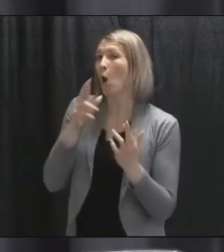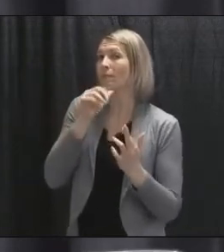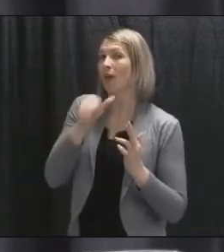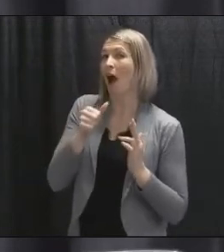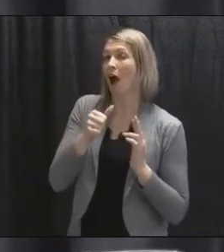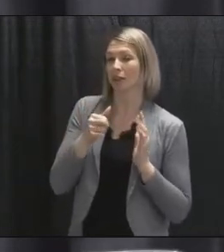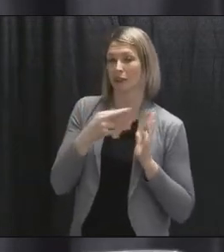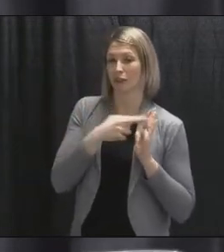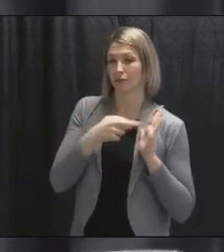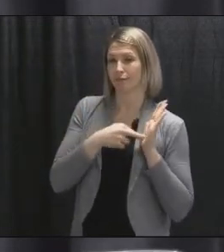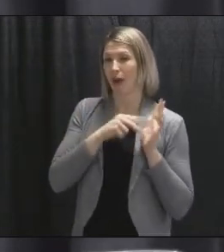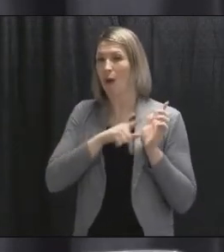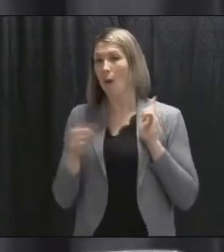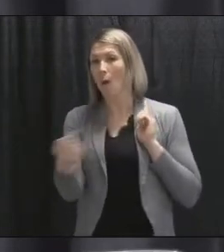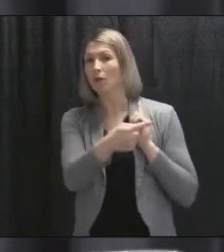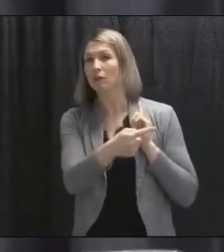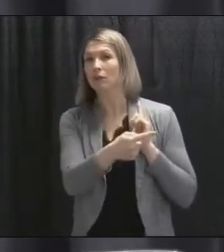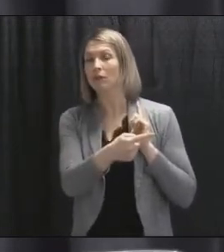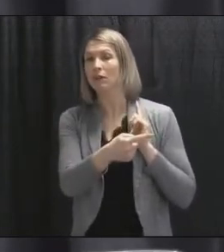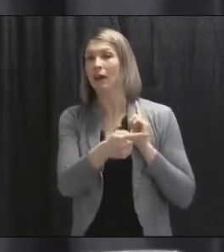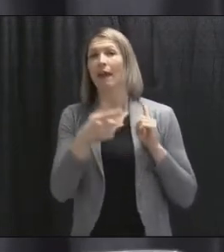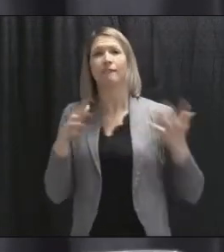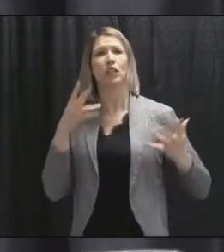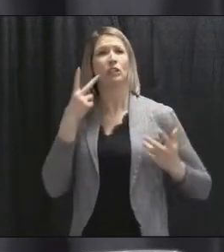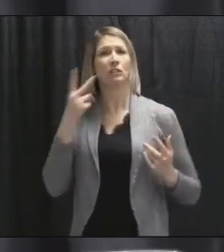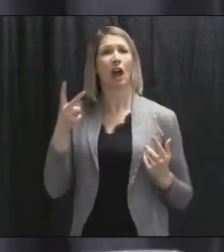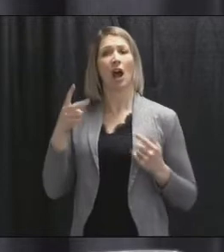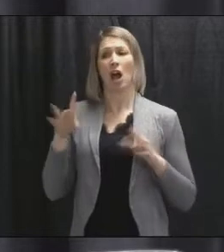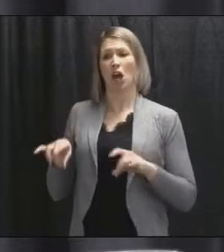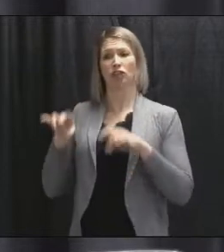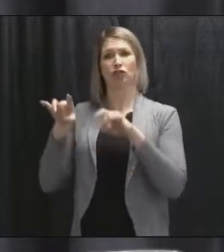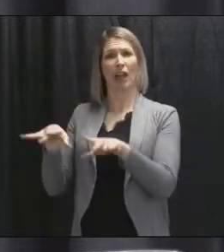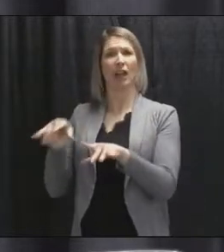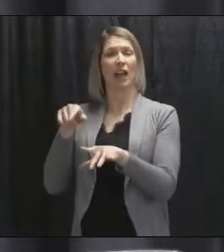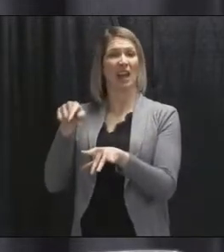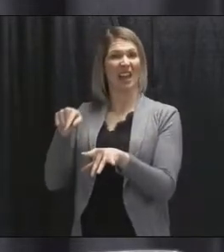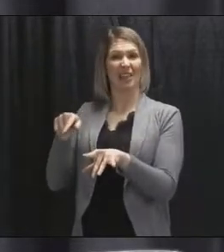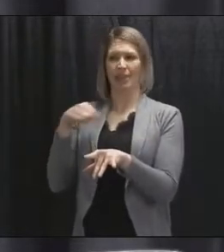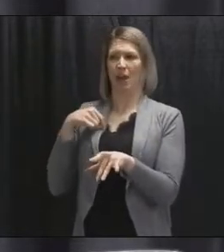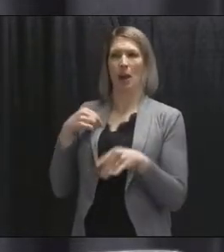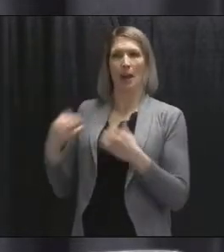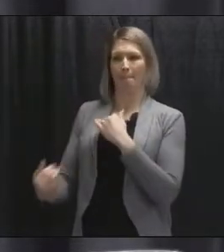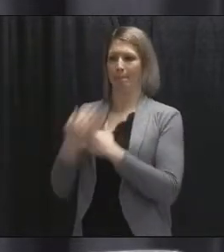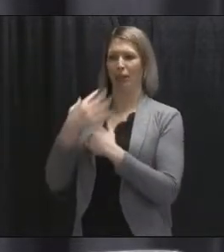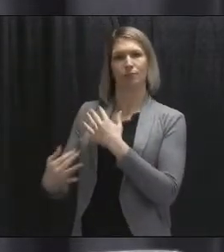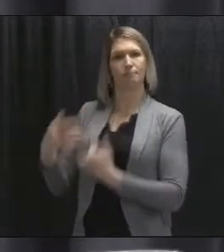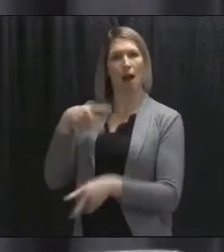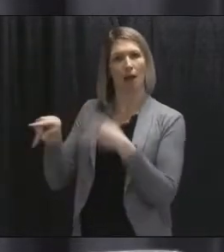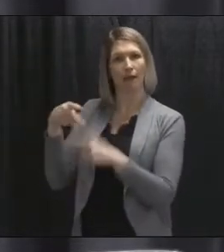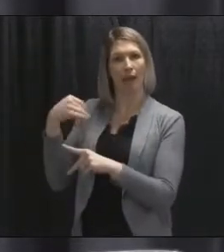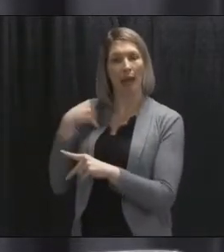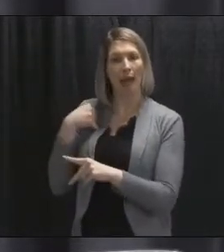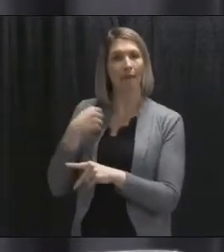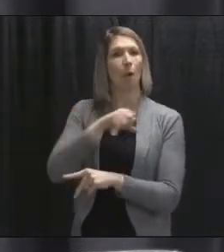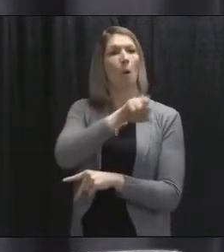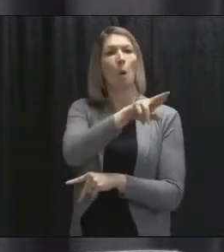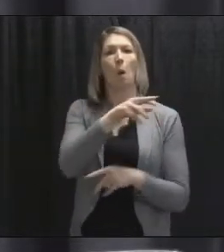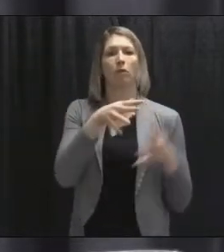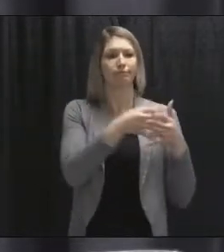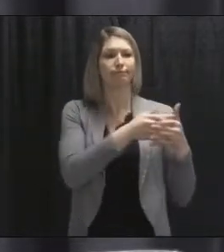beach parties in New Melbourne to bars in Colliers with picnic tables and people obviously not physically distancing, I had